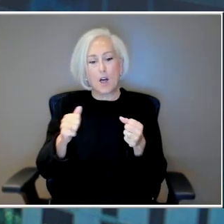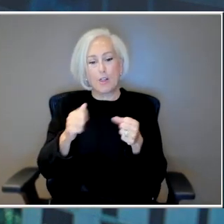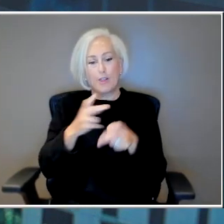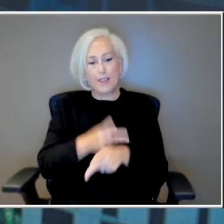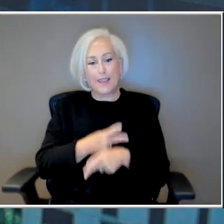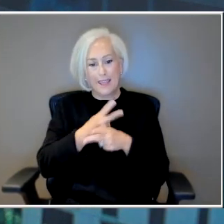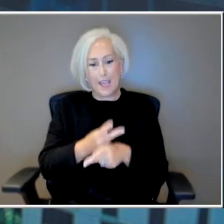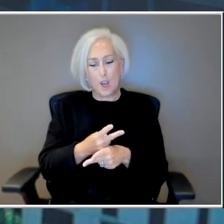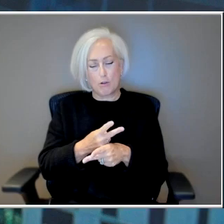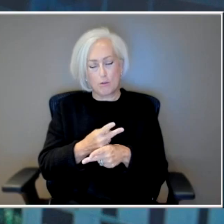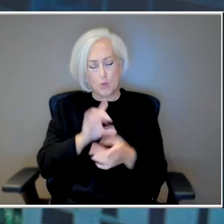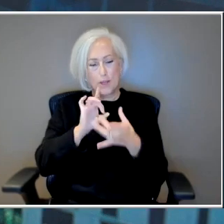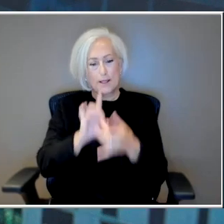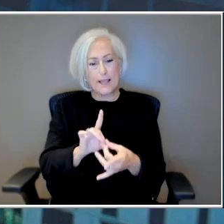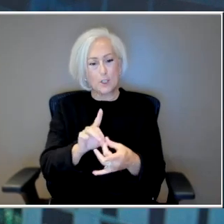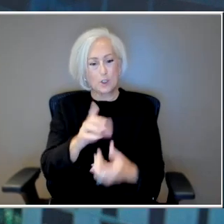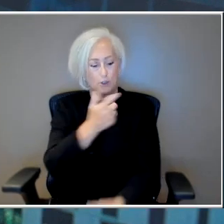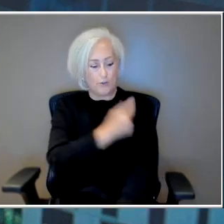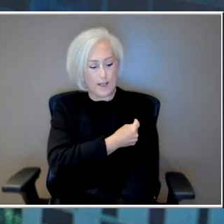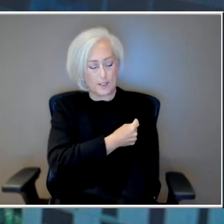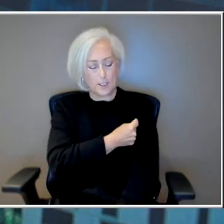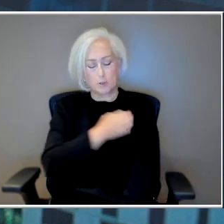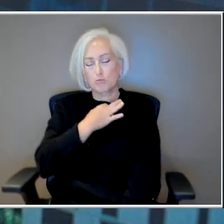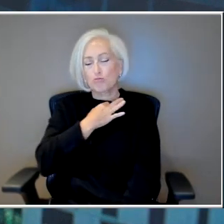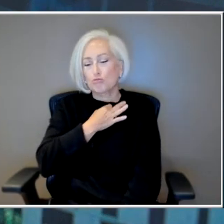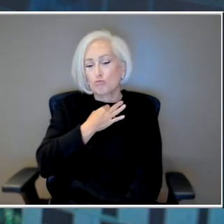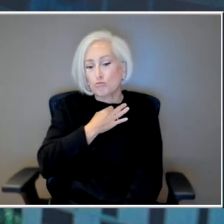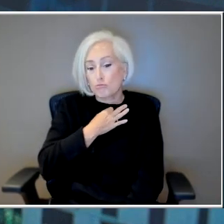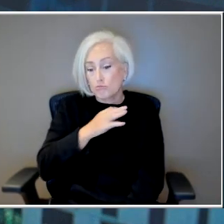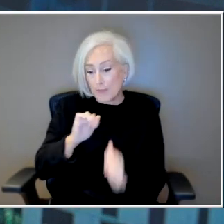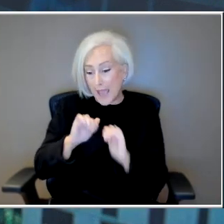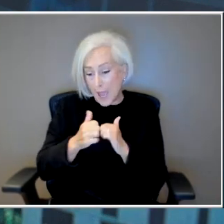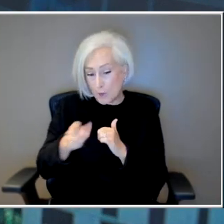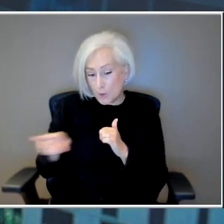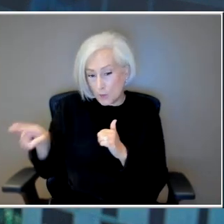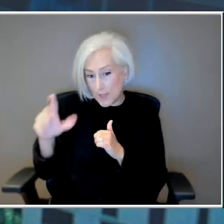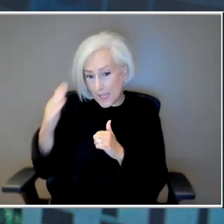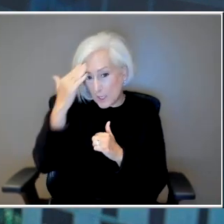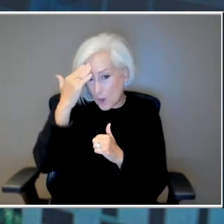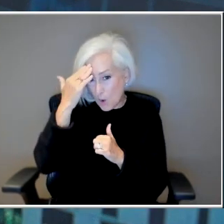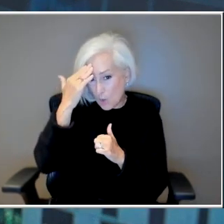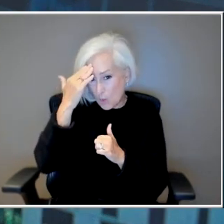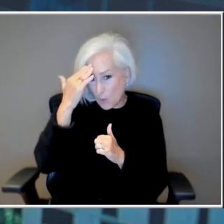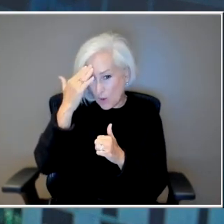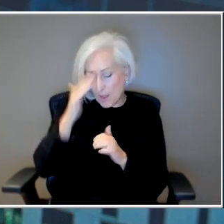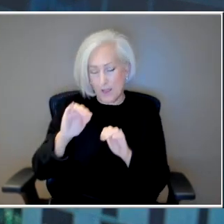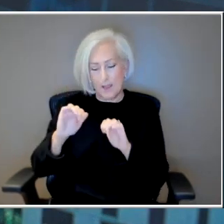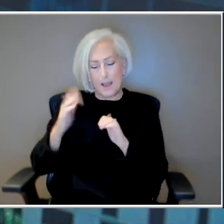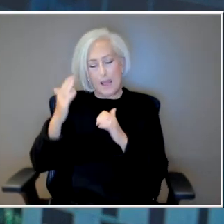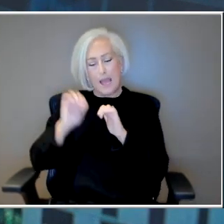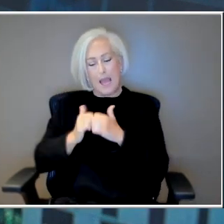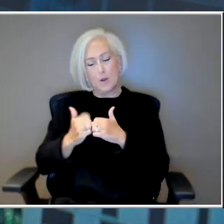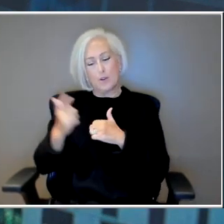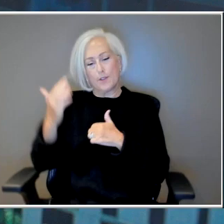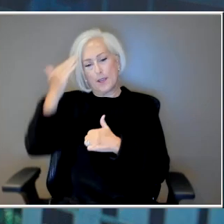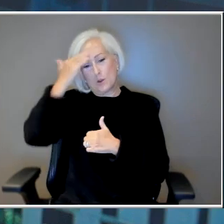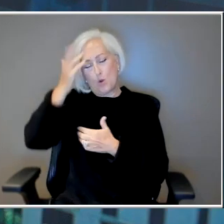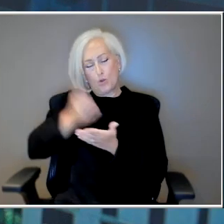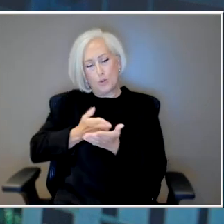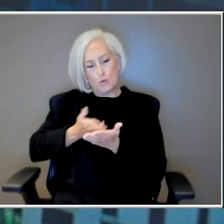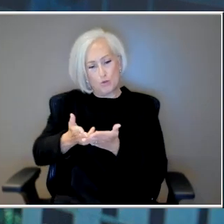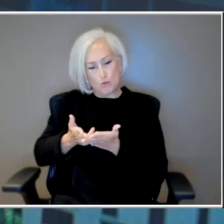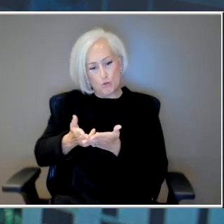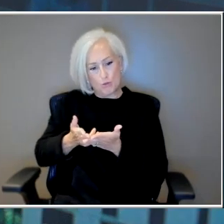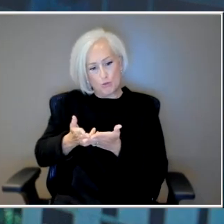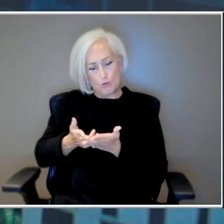yourselves, how can they possibly know? How can they be telling me the truth? One of the things we've tried to